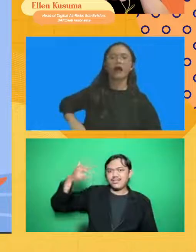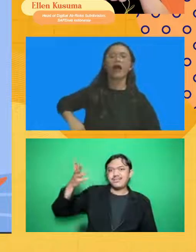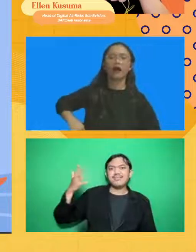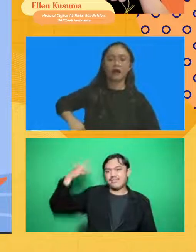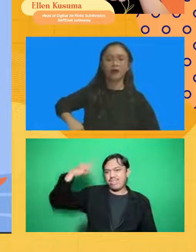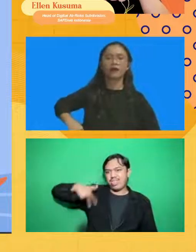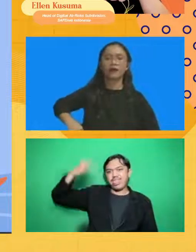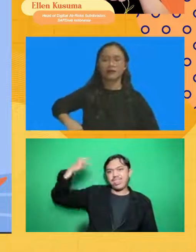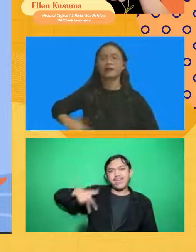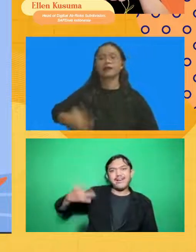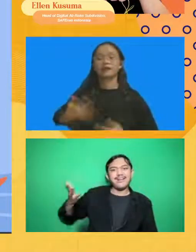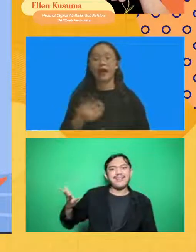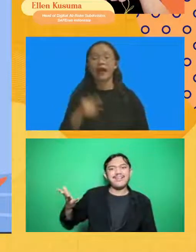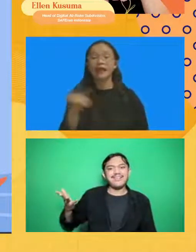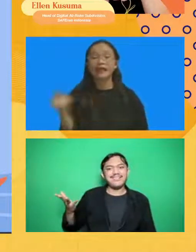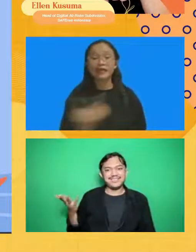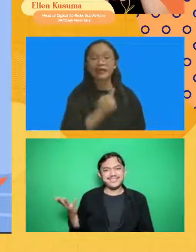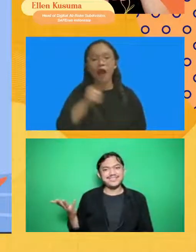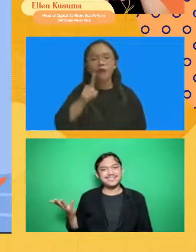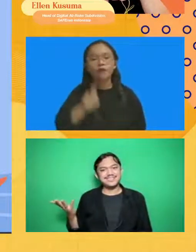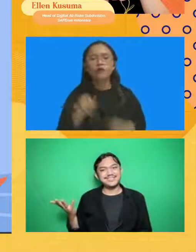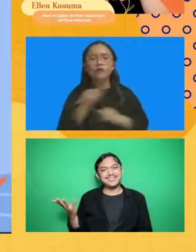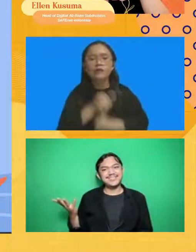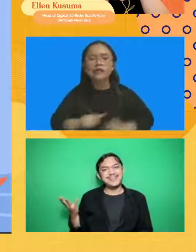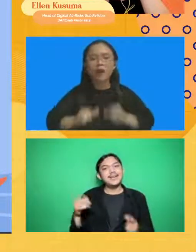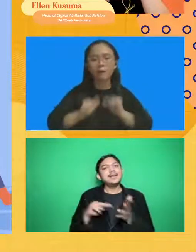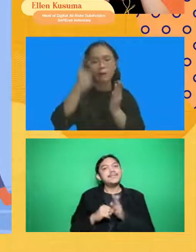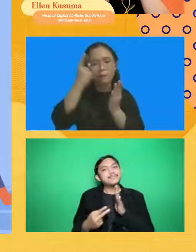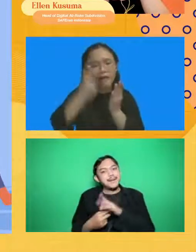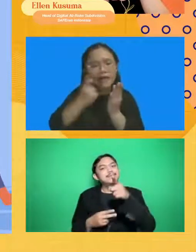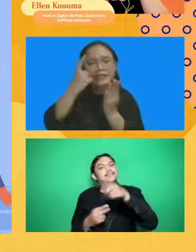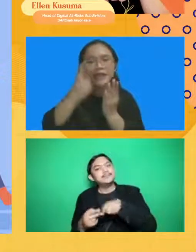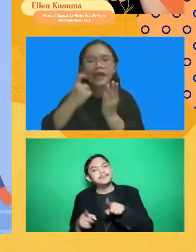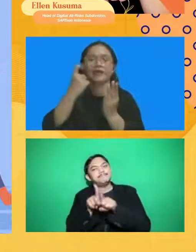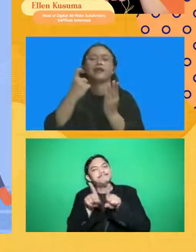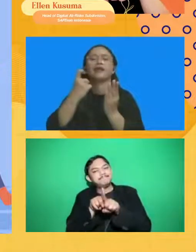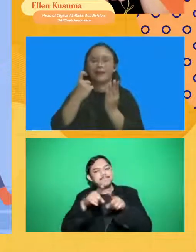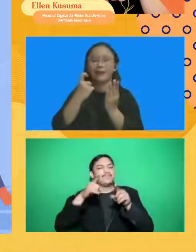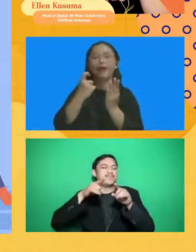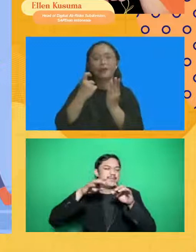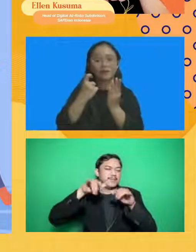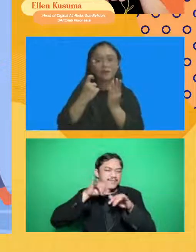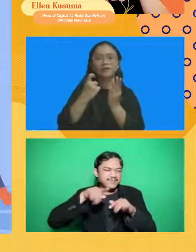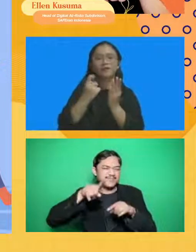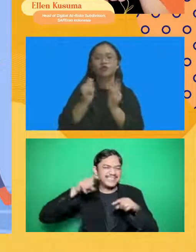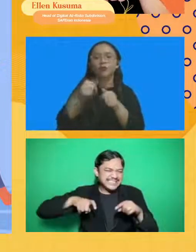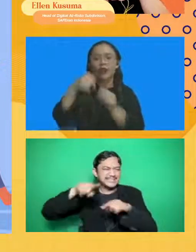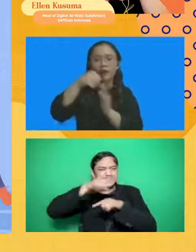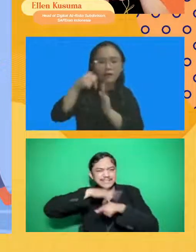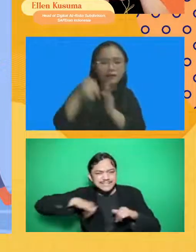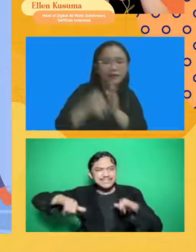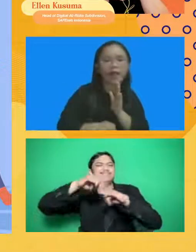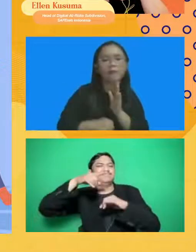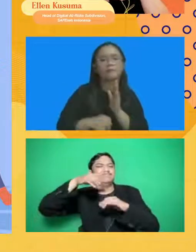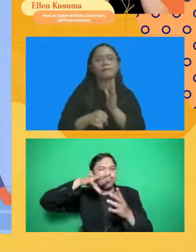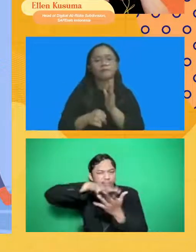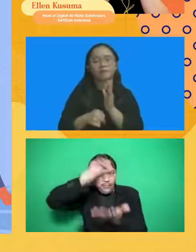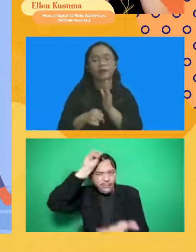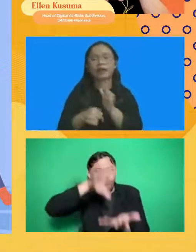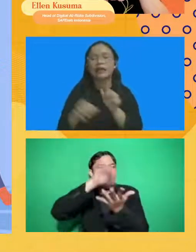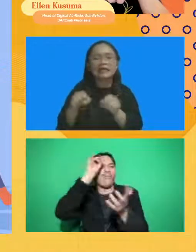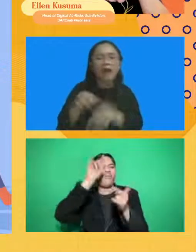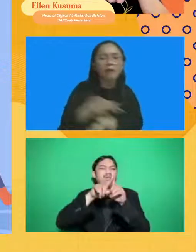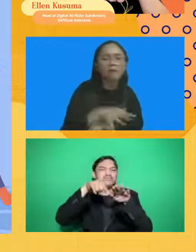be doing to minimize the situation or to mitigate the impact, right?